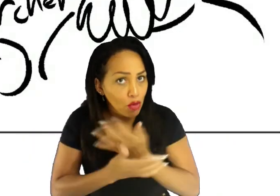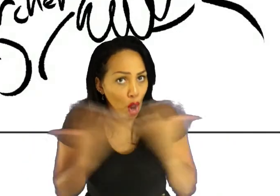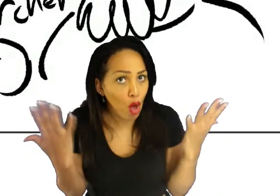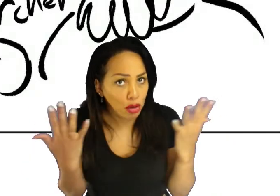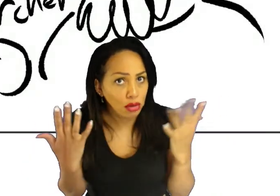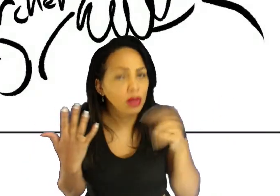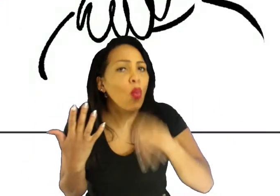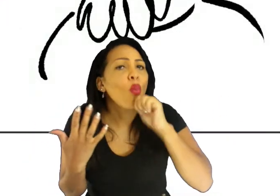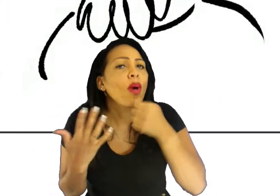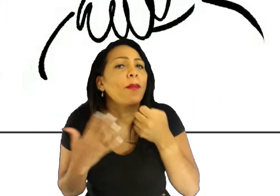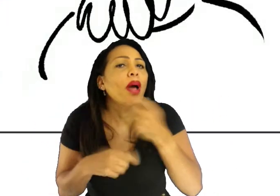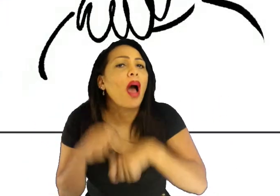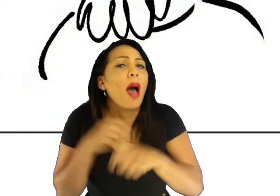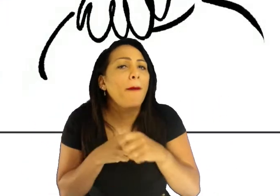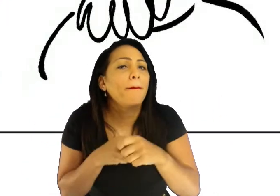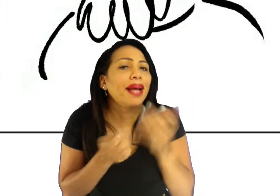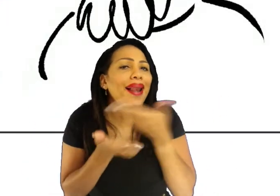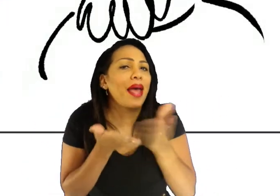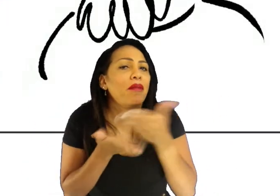later.